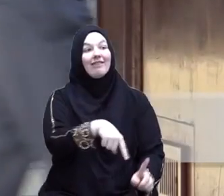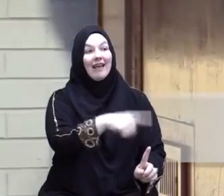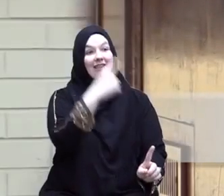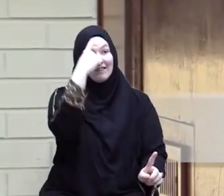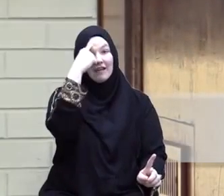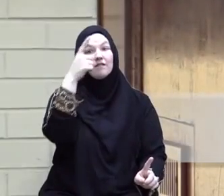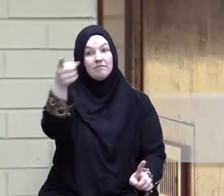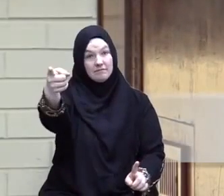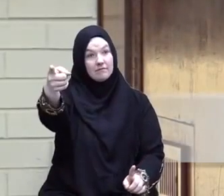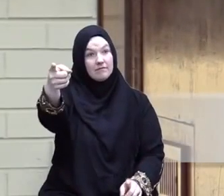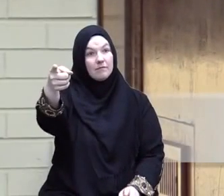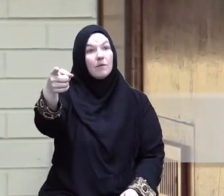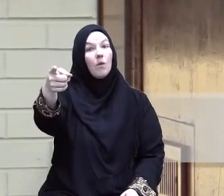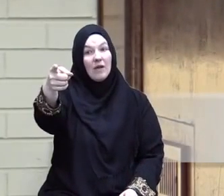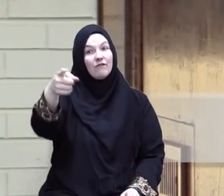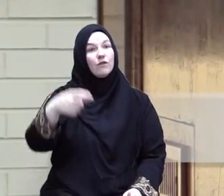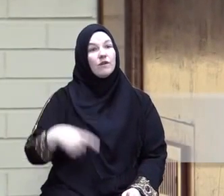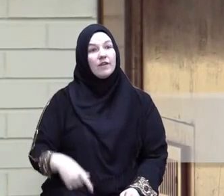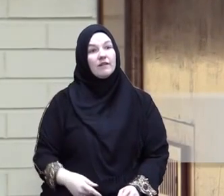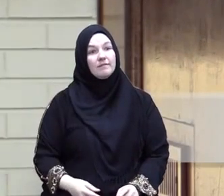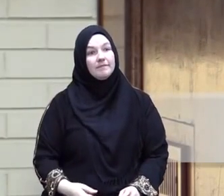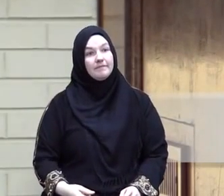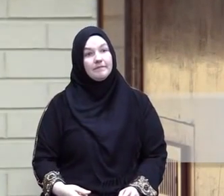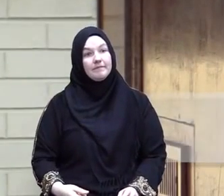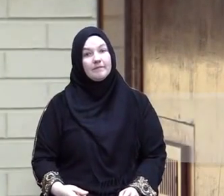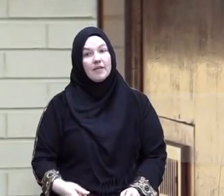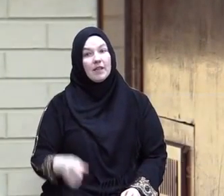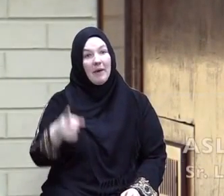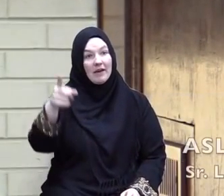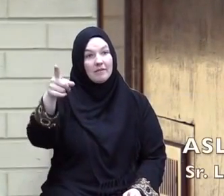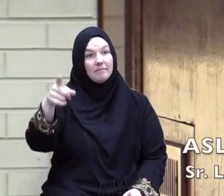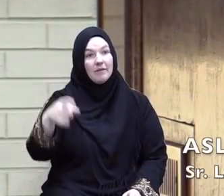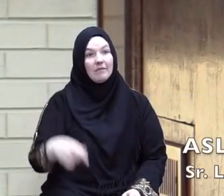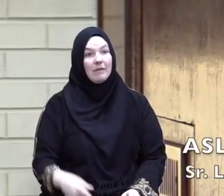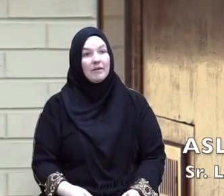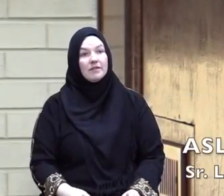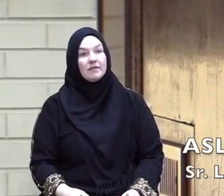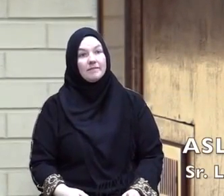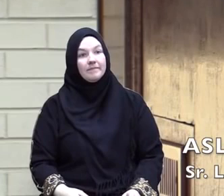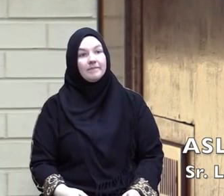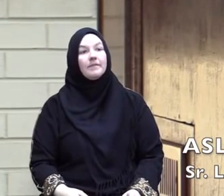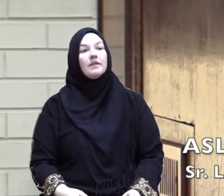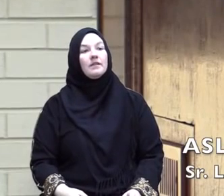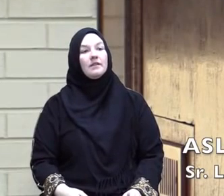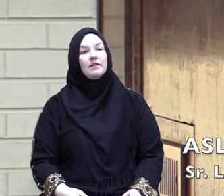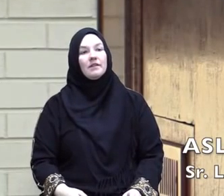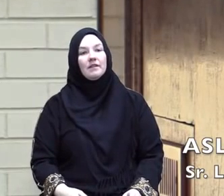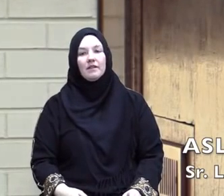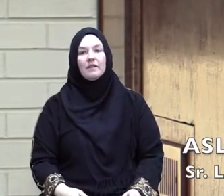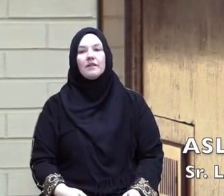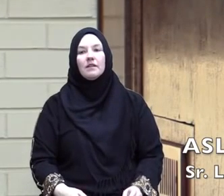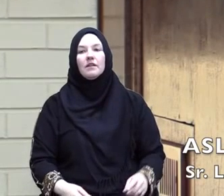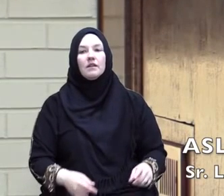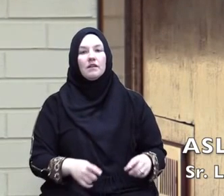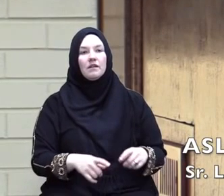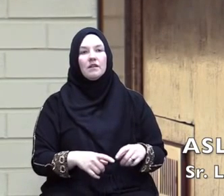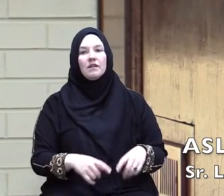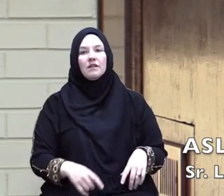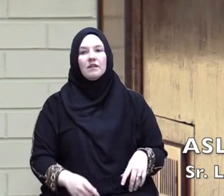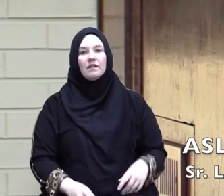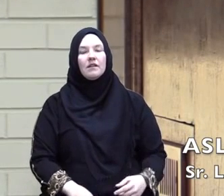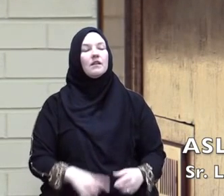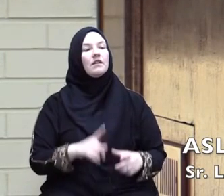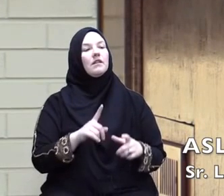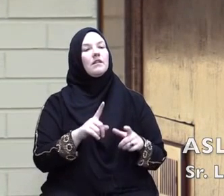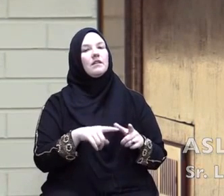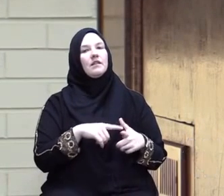Allah and the believers, but they deceive no one but themselves. And to them is the